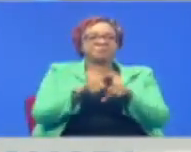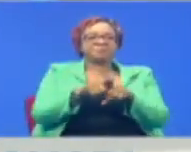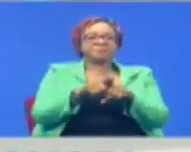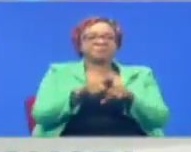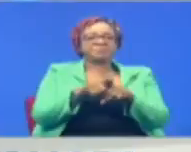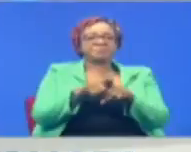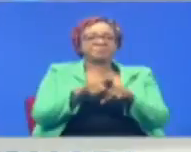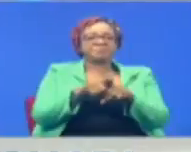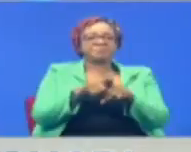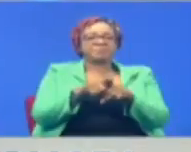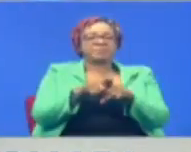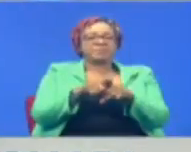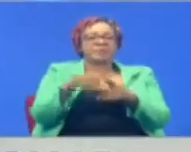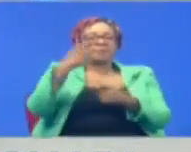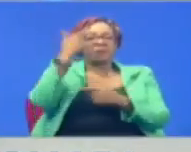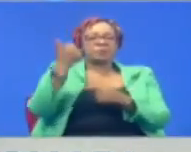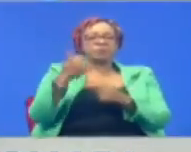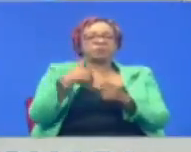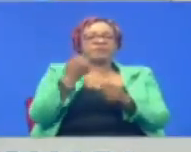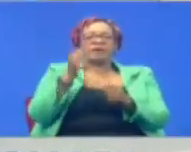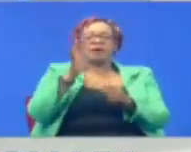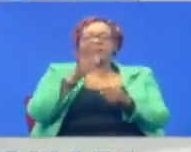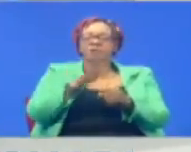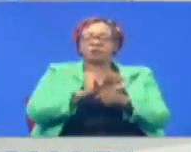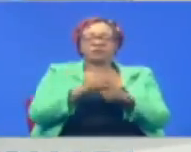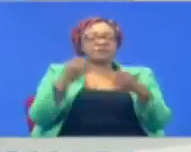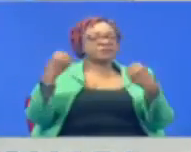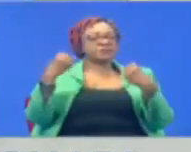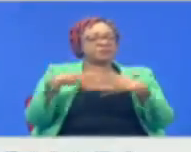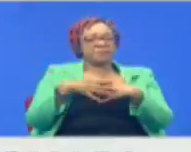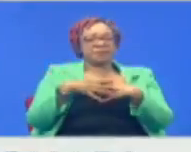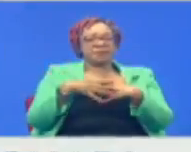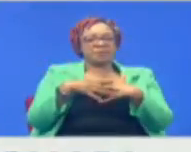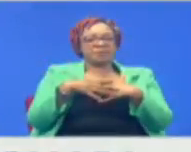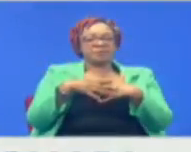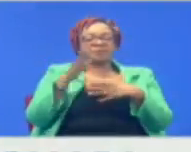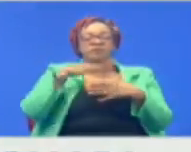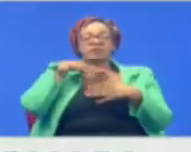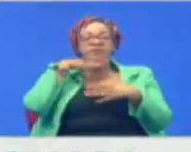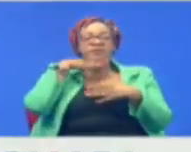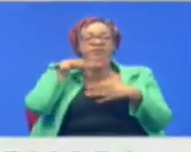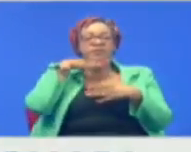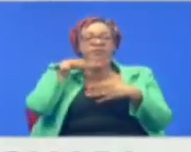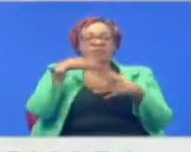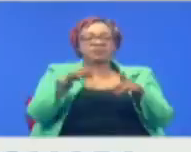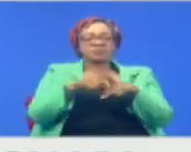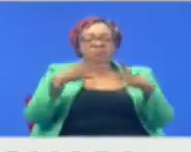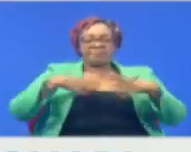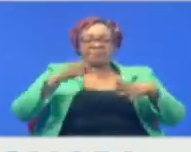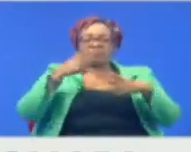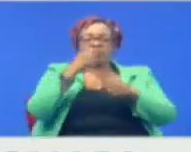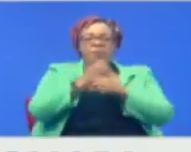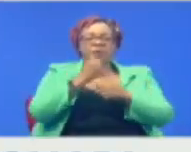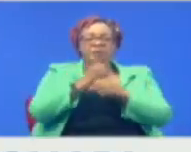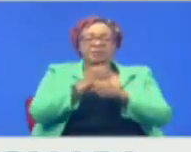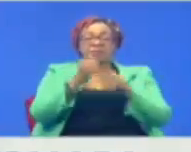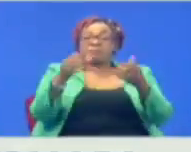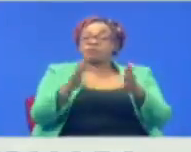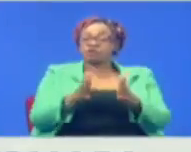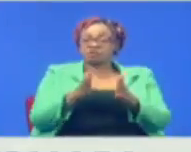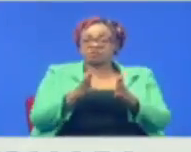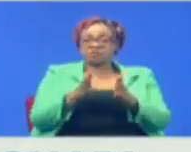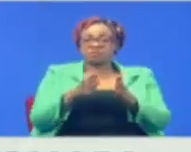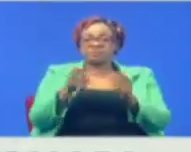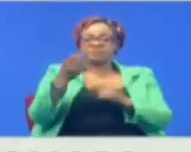circle, because there's a lot of stigmatization around death and around the people that work in the mortuary. So